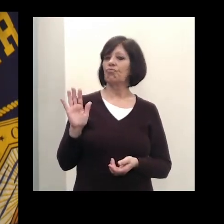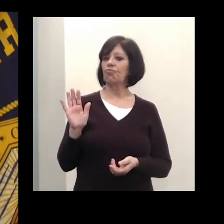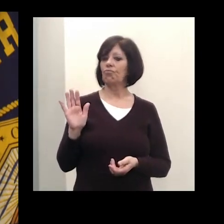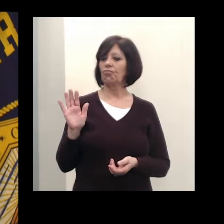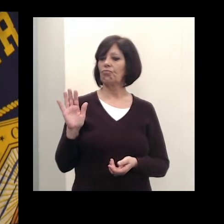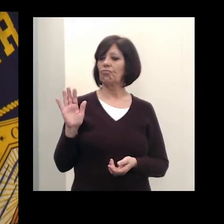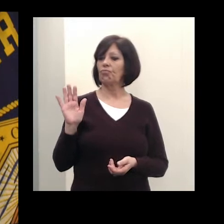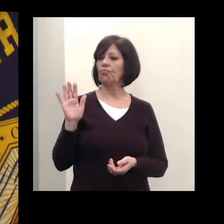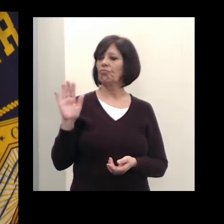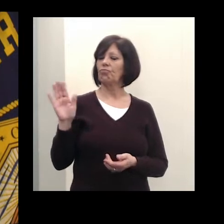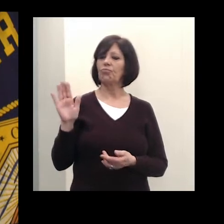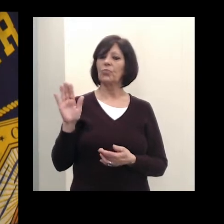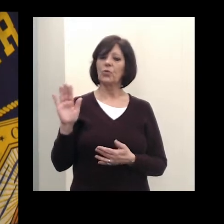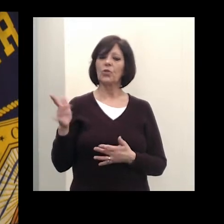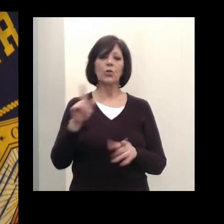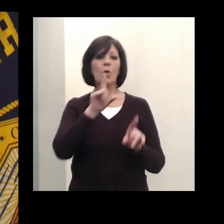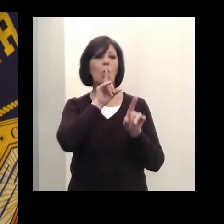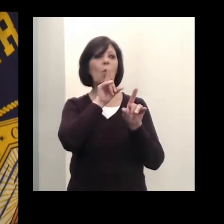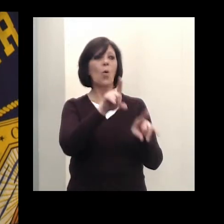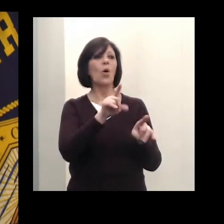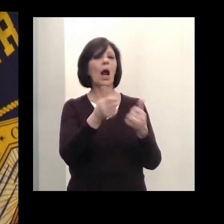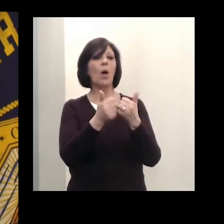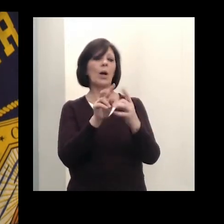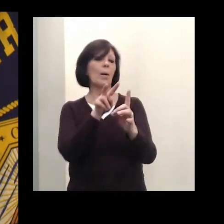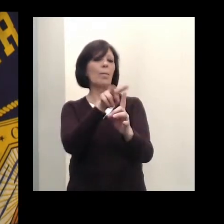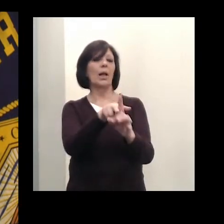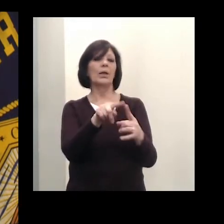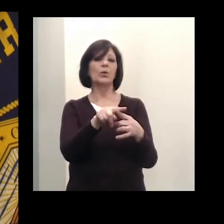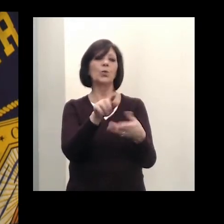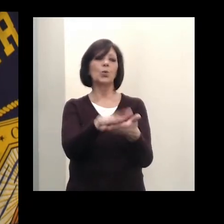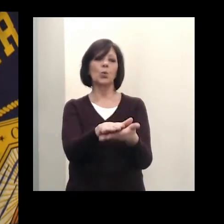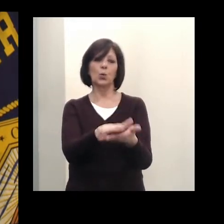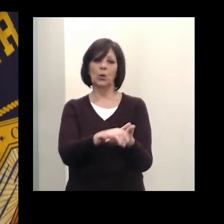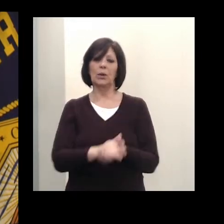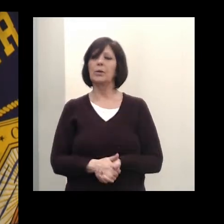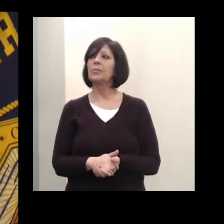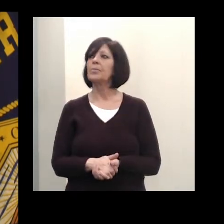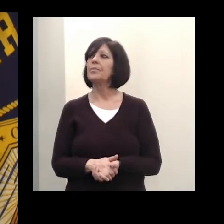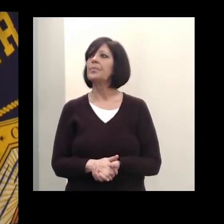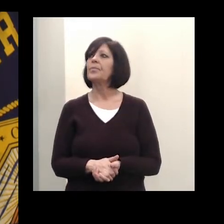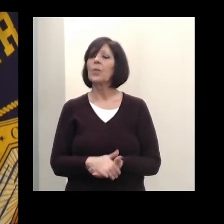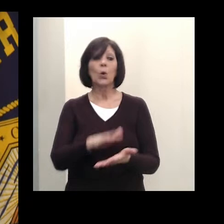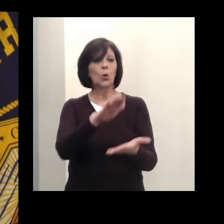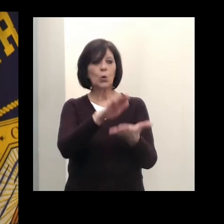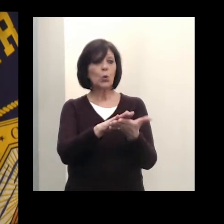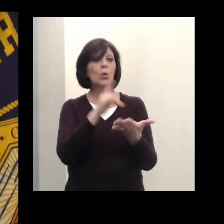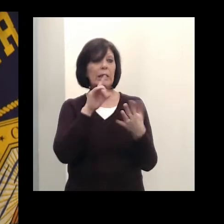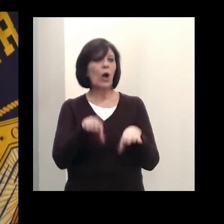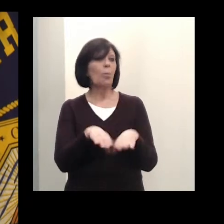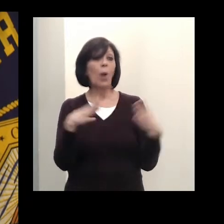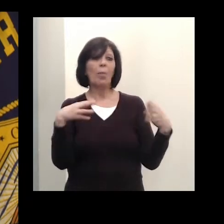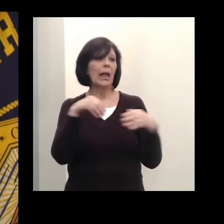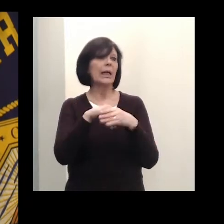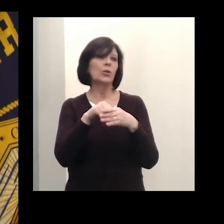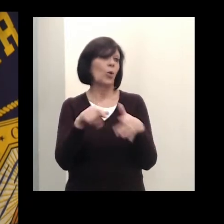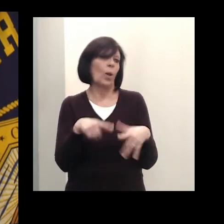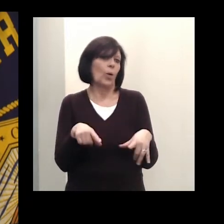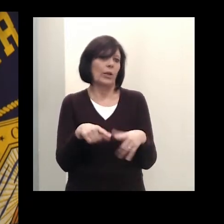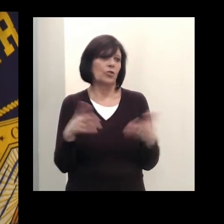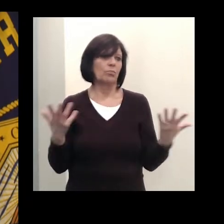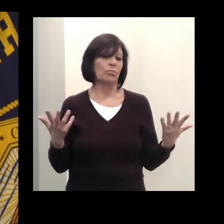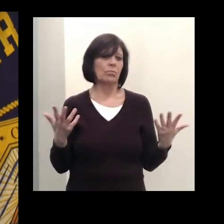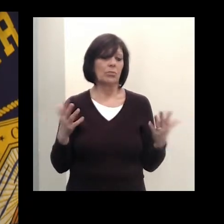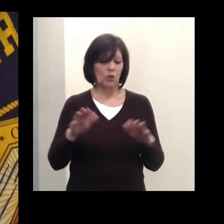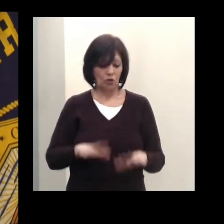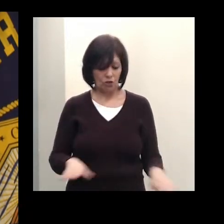order applies to mask wearing in schools. Schools are considered public indoor locations. Children would